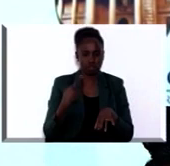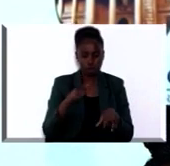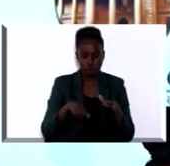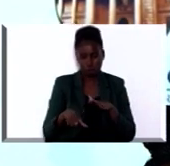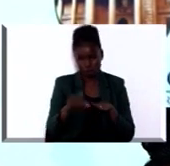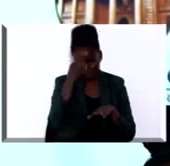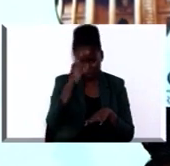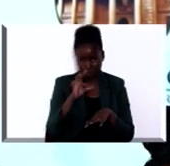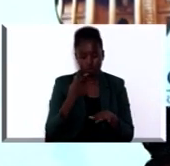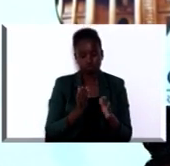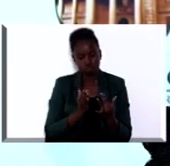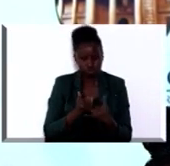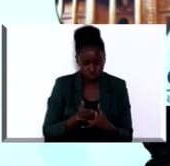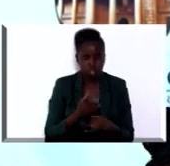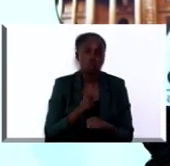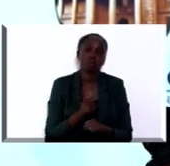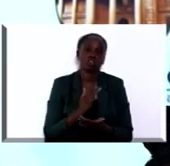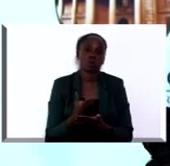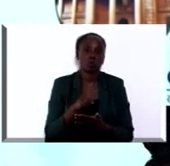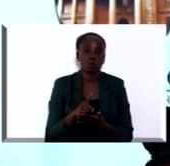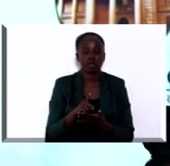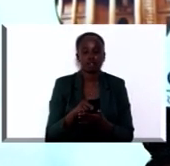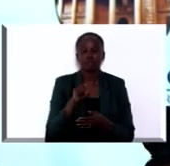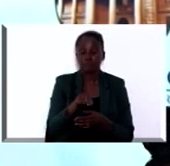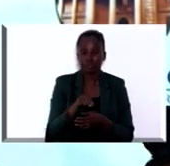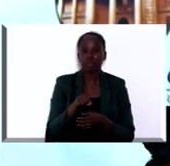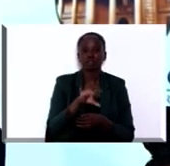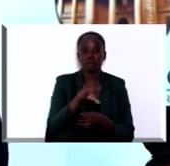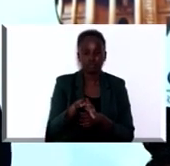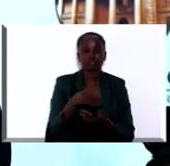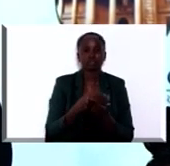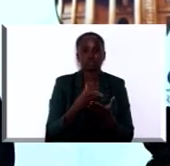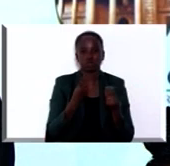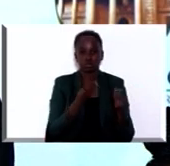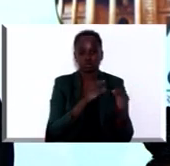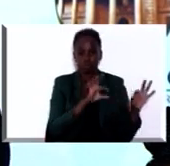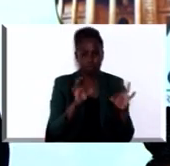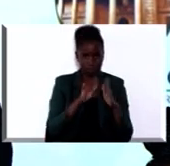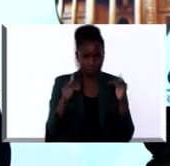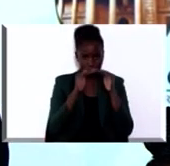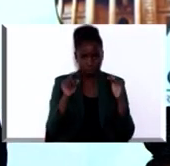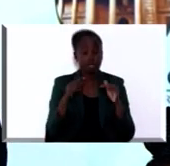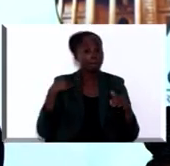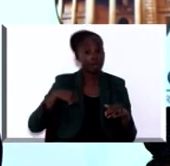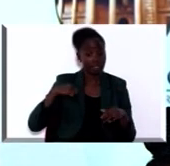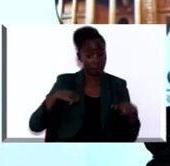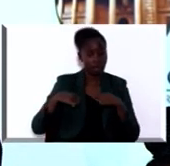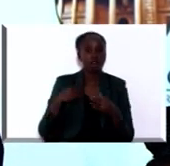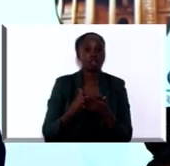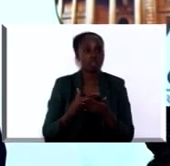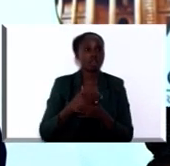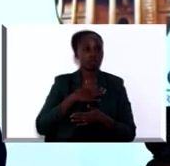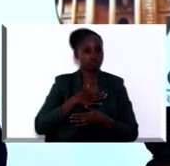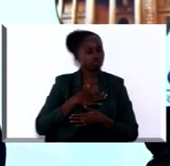intervene to ensure that municipalities fulfill their constitutional obligations. I can tell you that municipalities can feel us